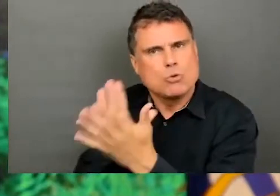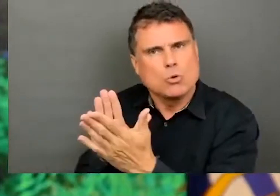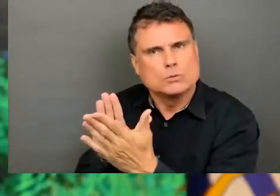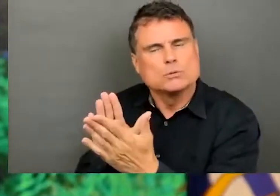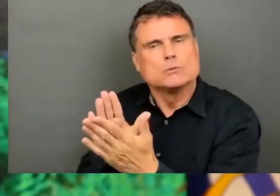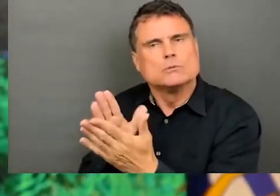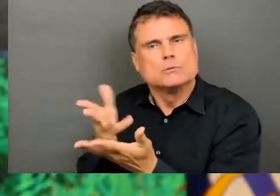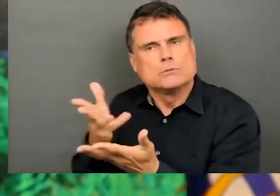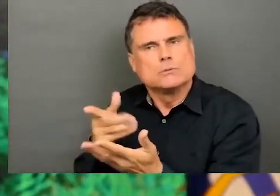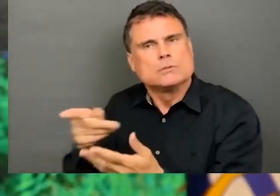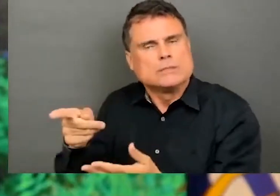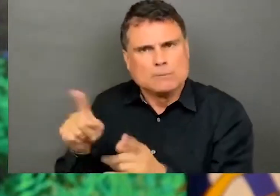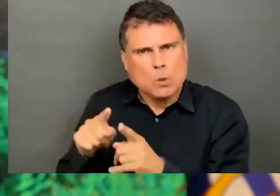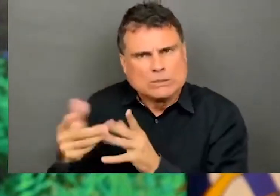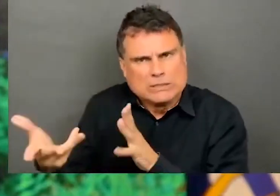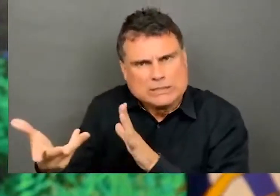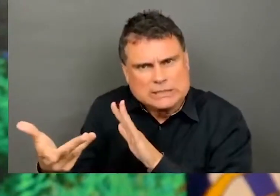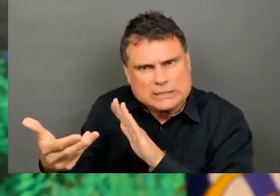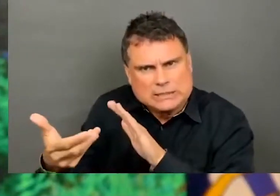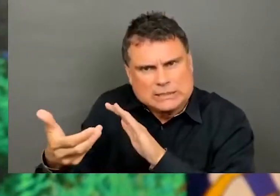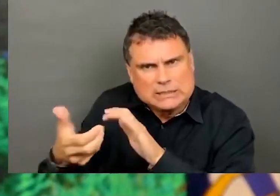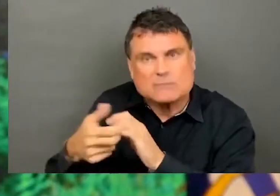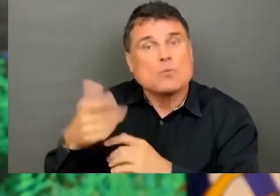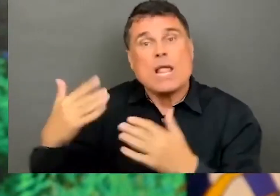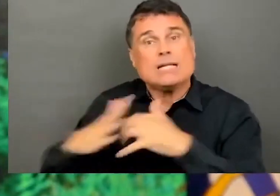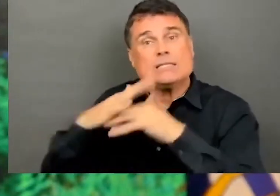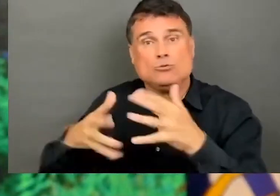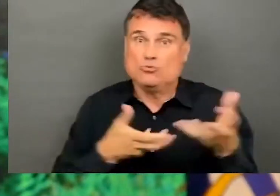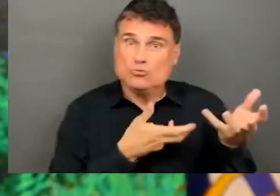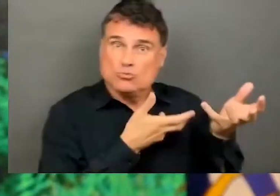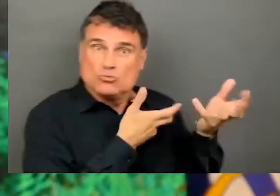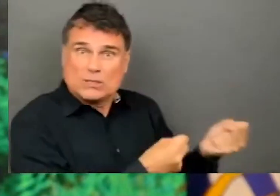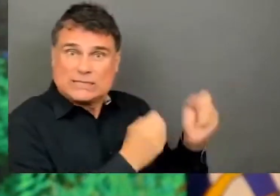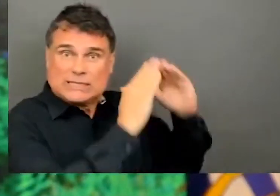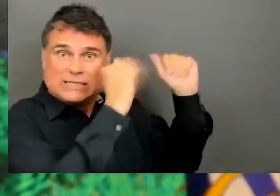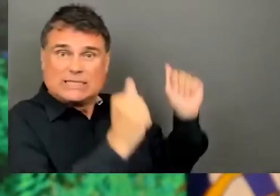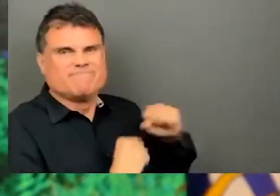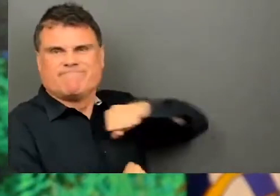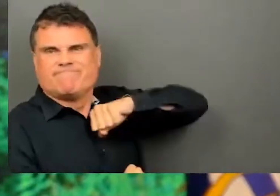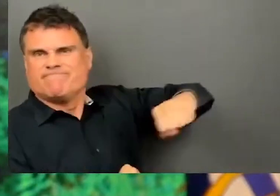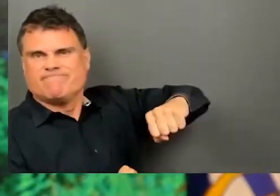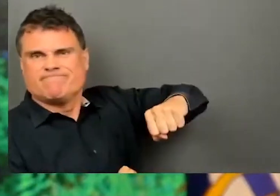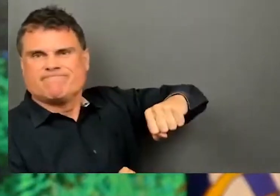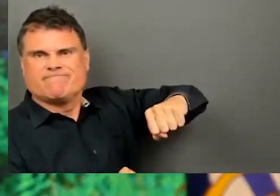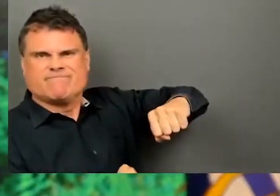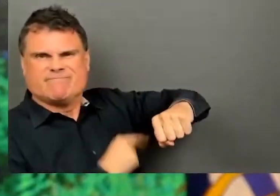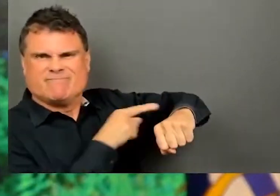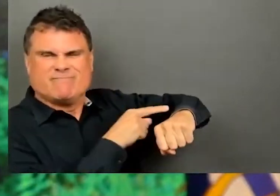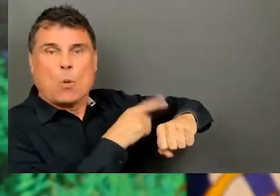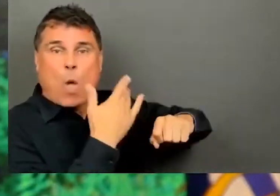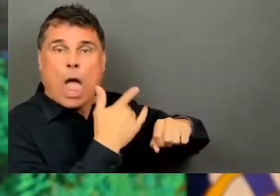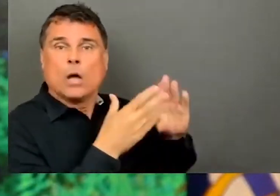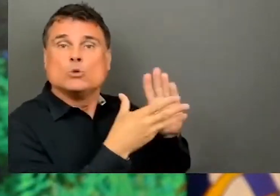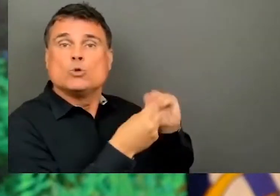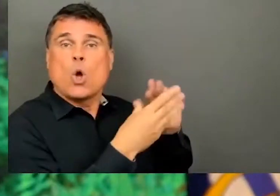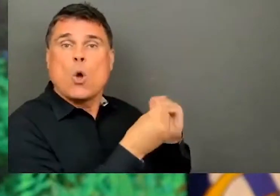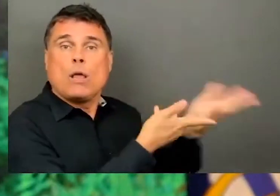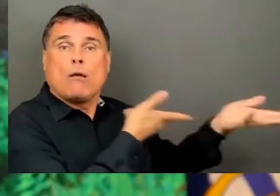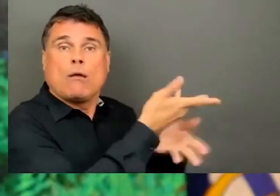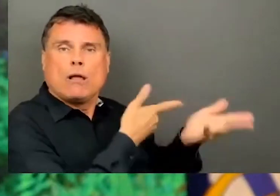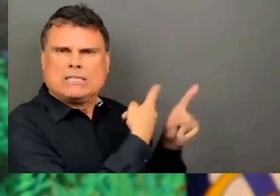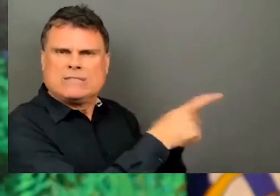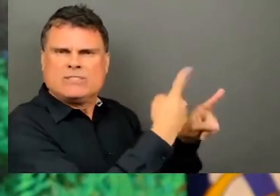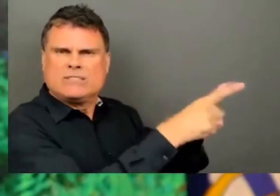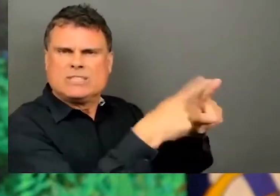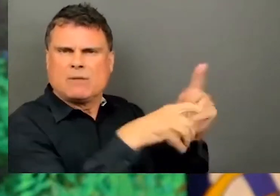Authority, and all of those tables require our presence and our input. And I'm hoping that there will be some